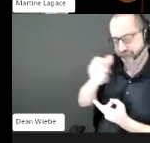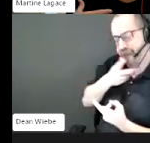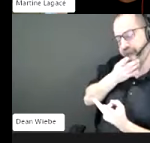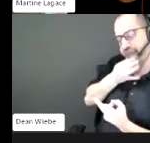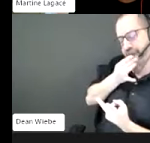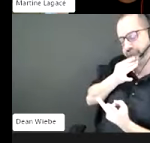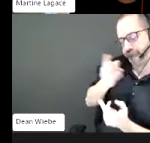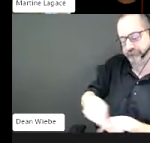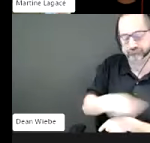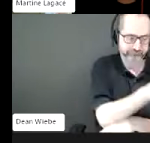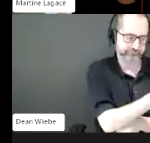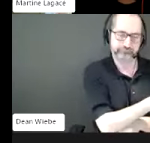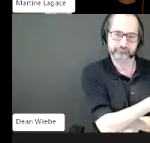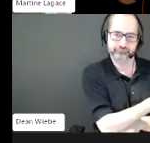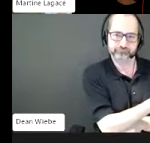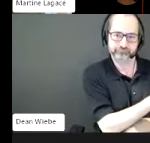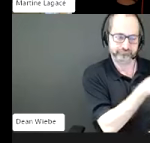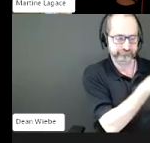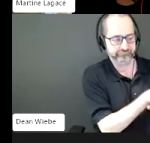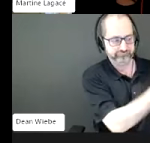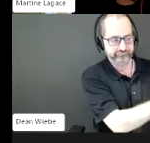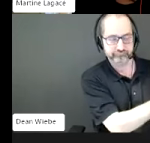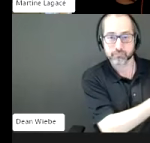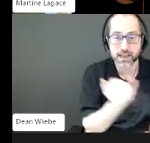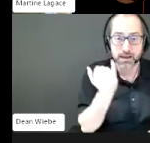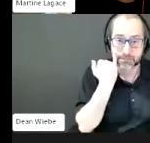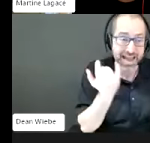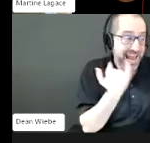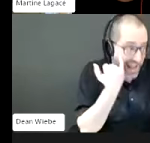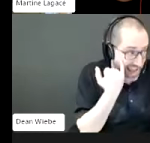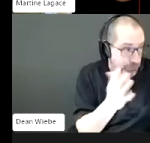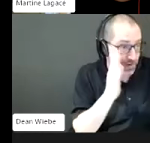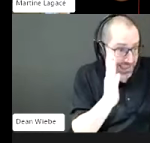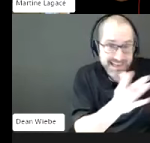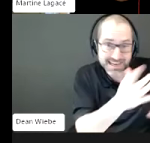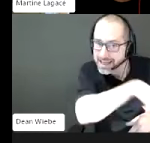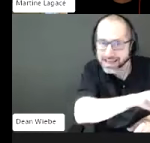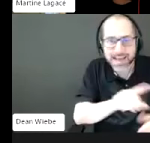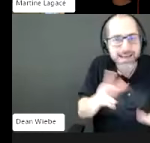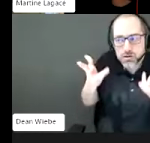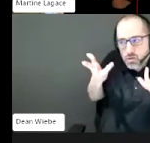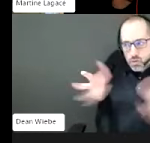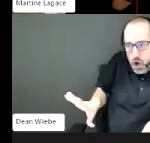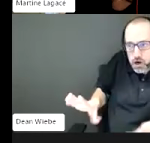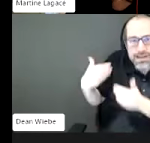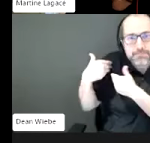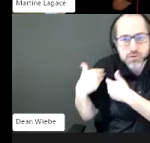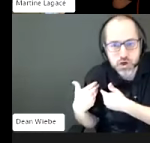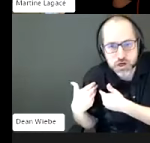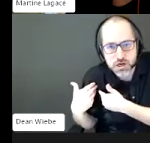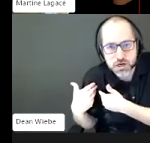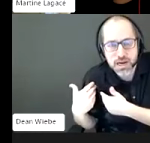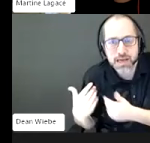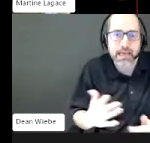they would say that they would not want to be a burden to others. That's an example of compassionate